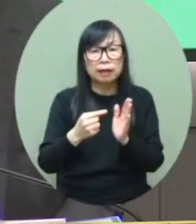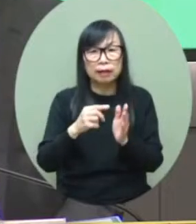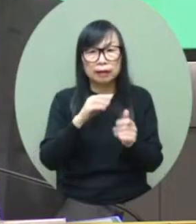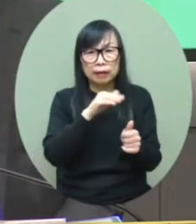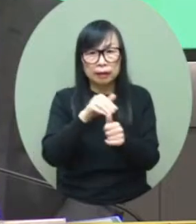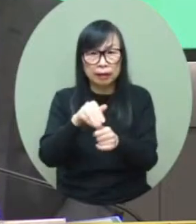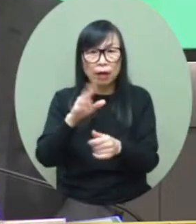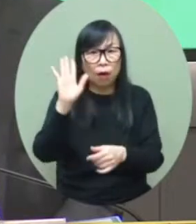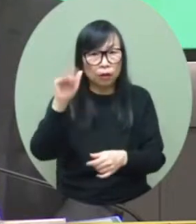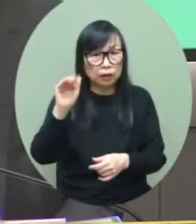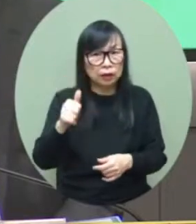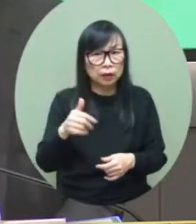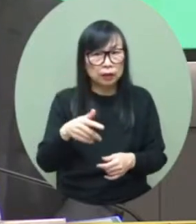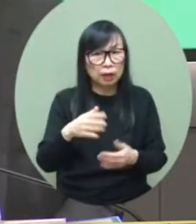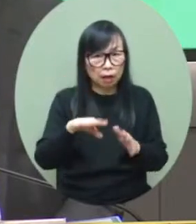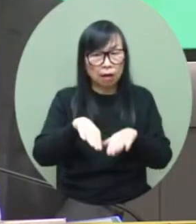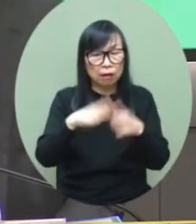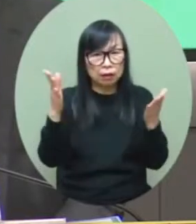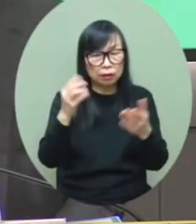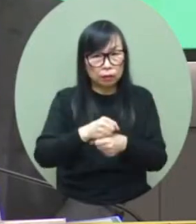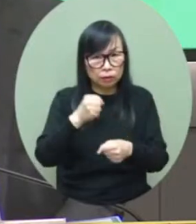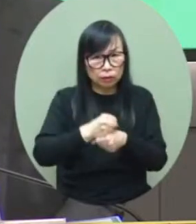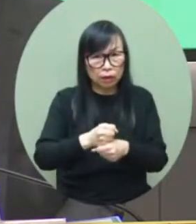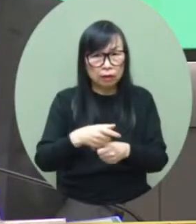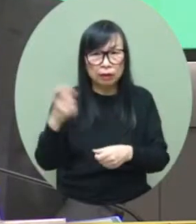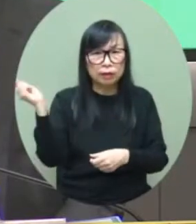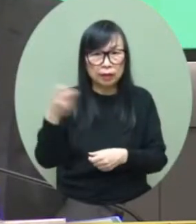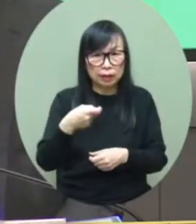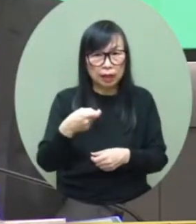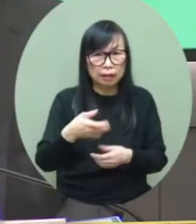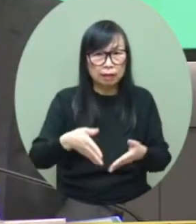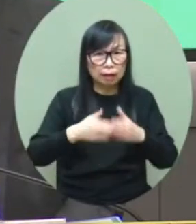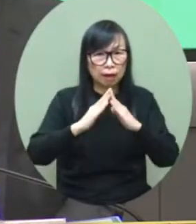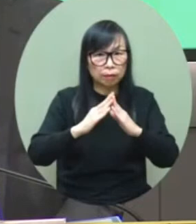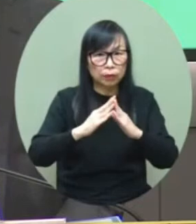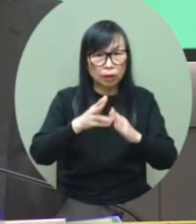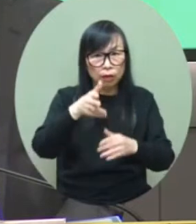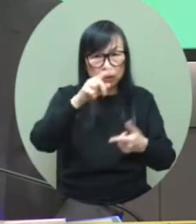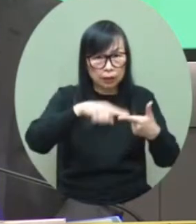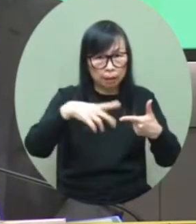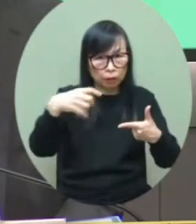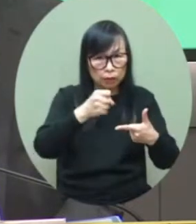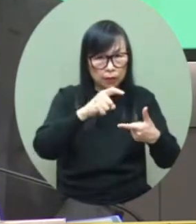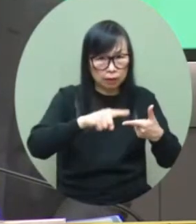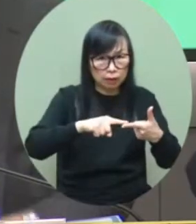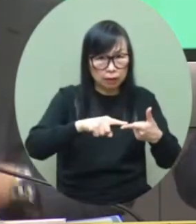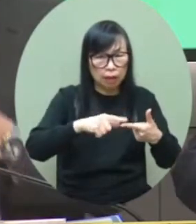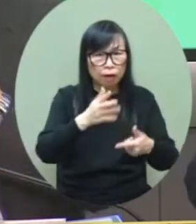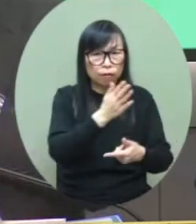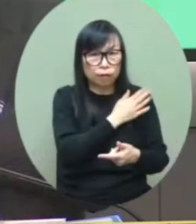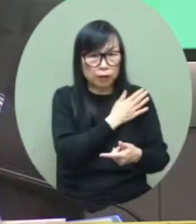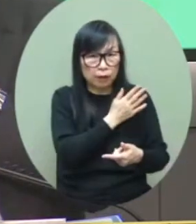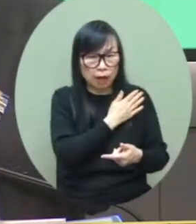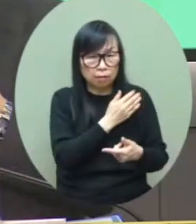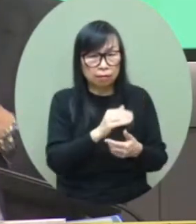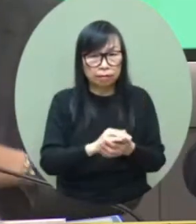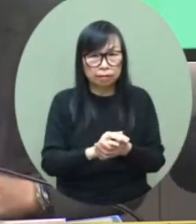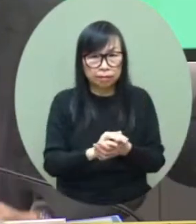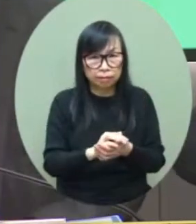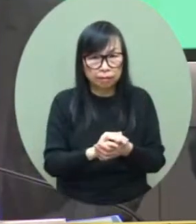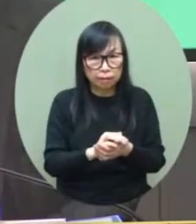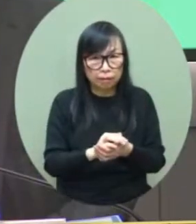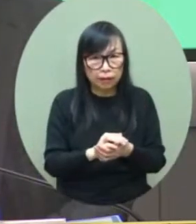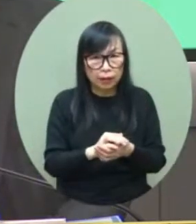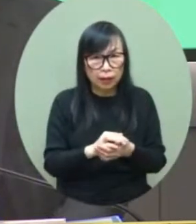Beijing, and then the central authorities gave me instructions that we could start making the preparation. And so immediately, we set up